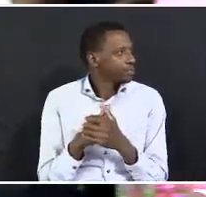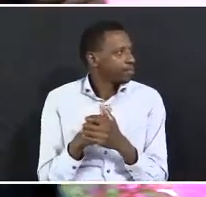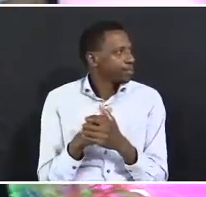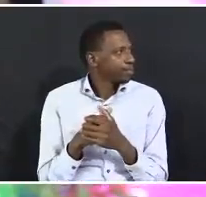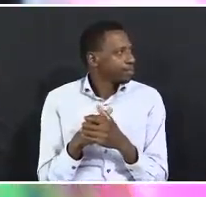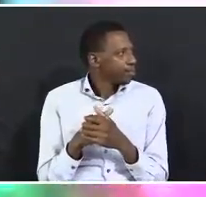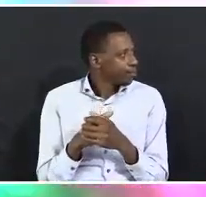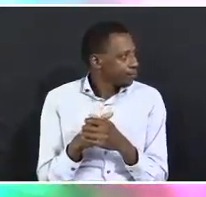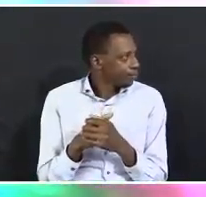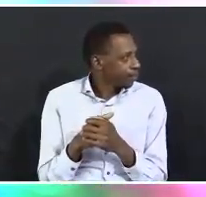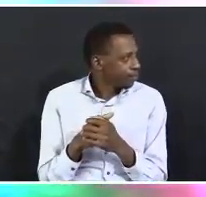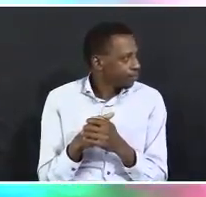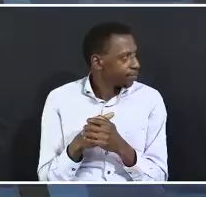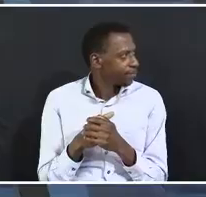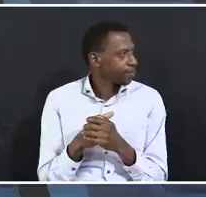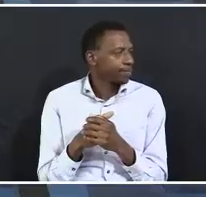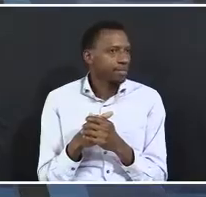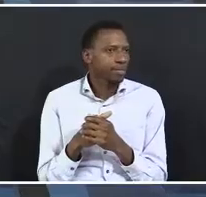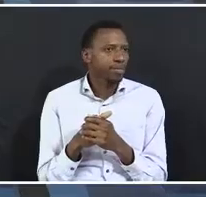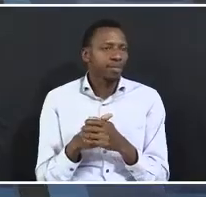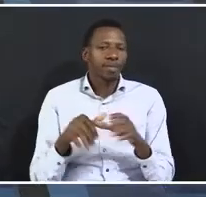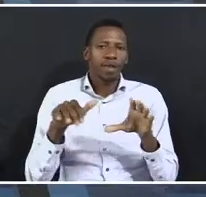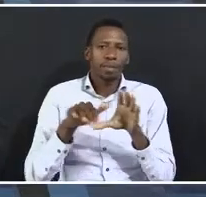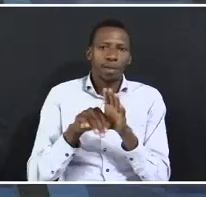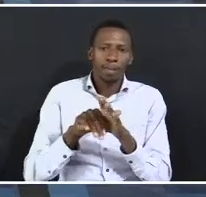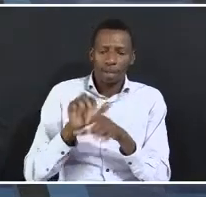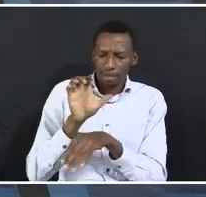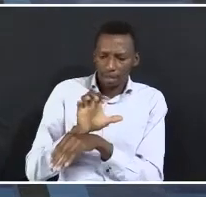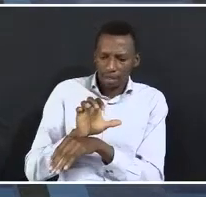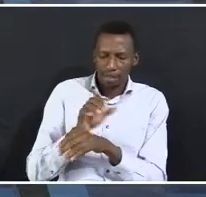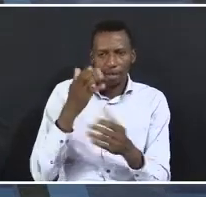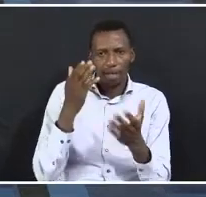Grace. A member of the church can fall.